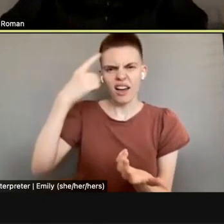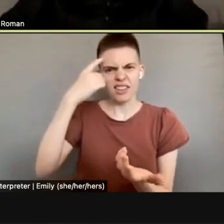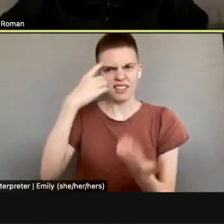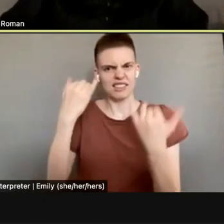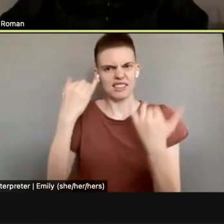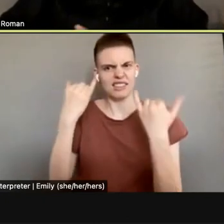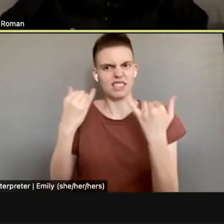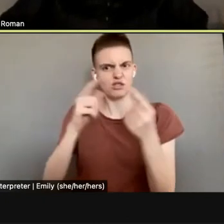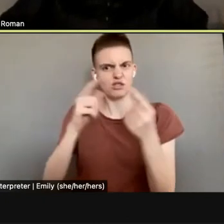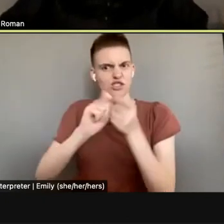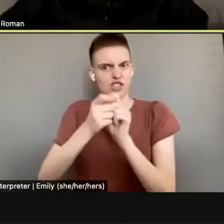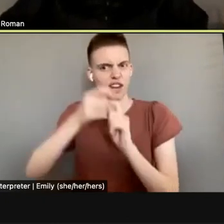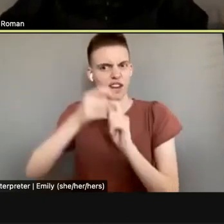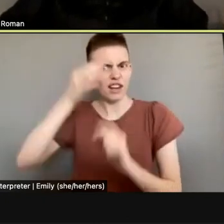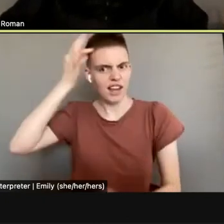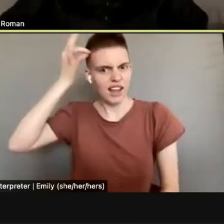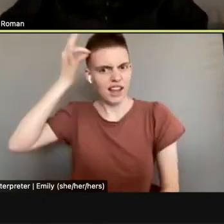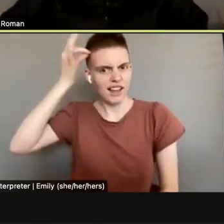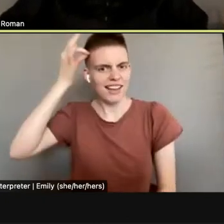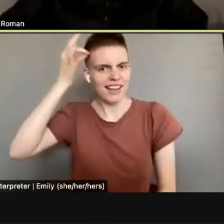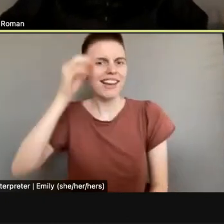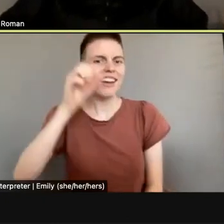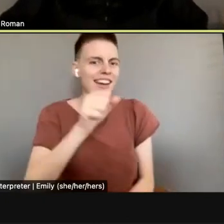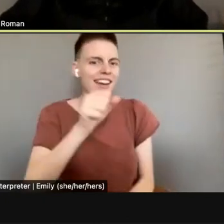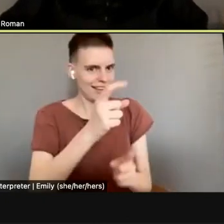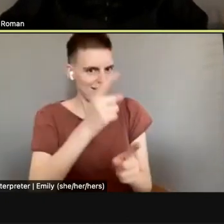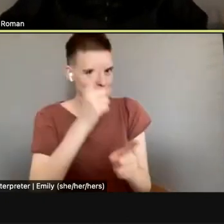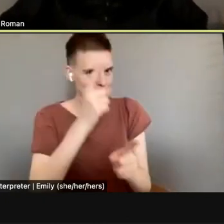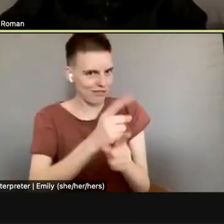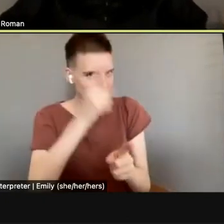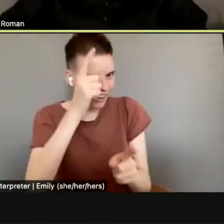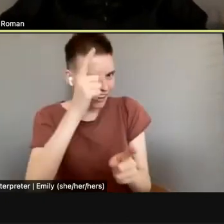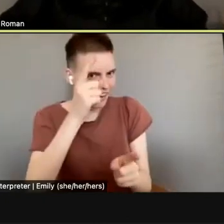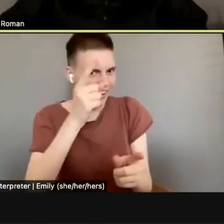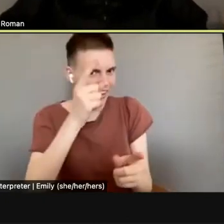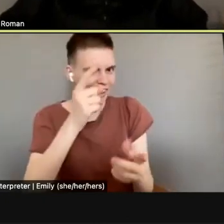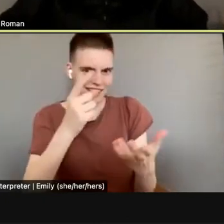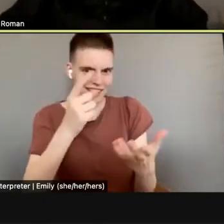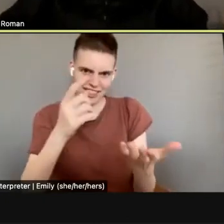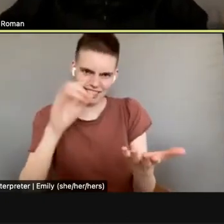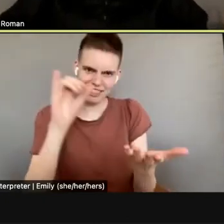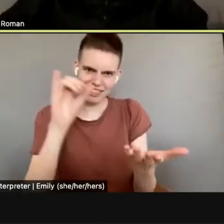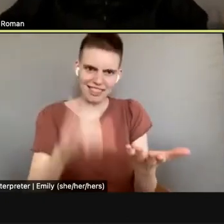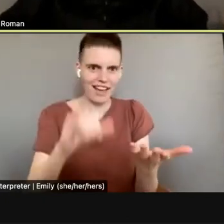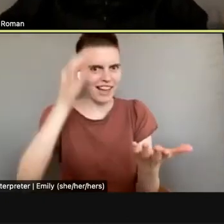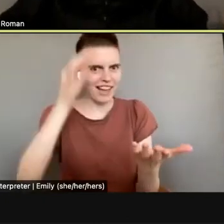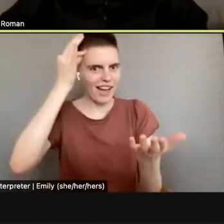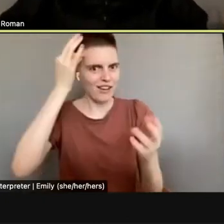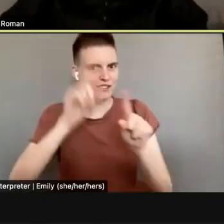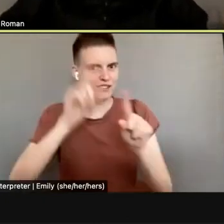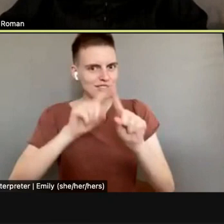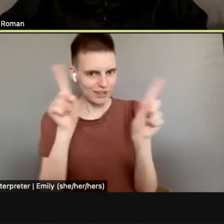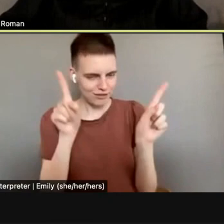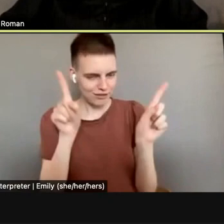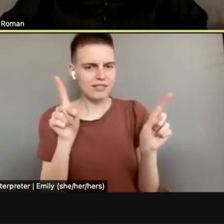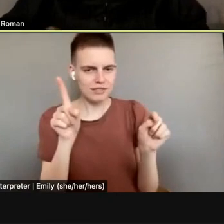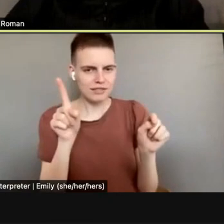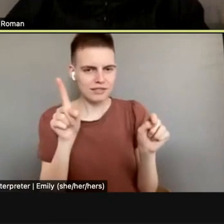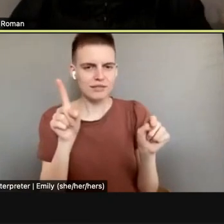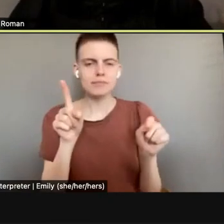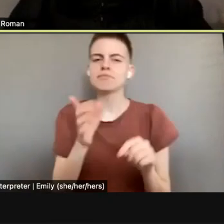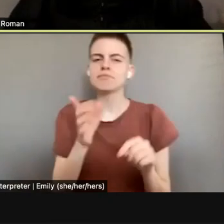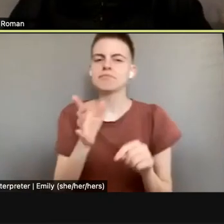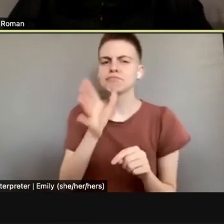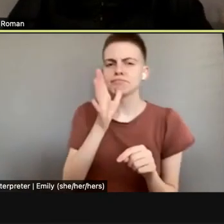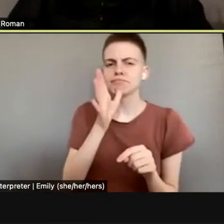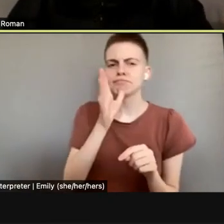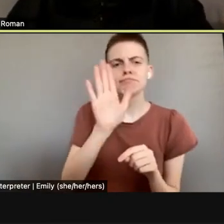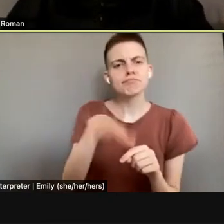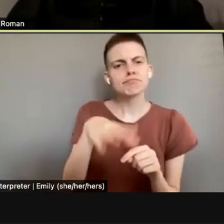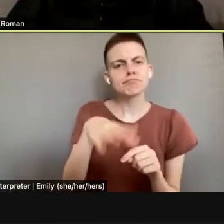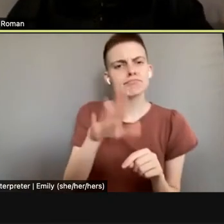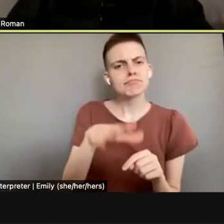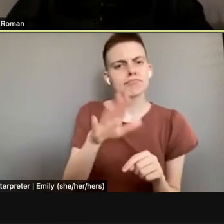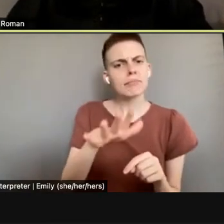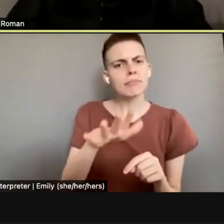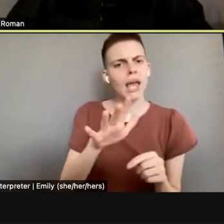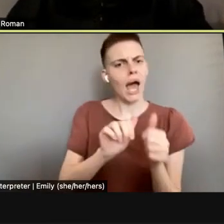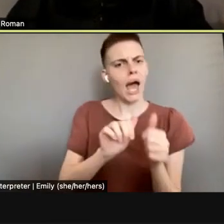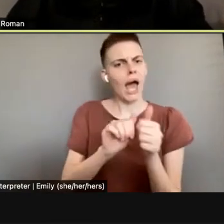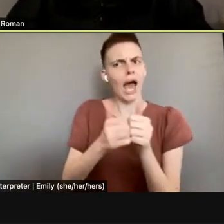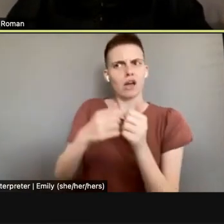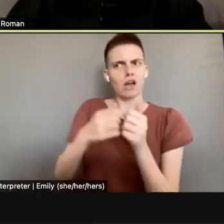hairstyle. There you go. See, how different is her hair? So is it that you normally know Rebecca by her